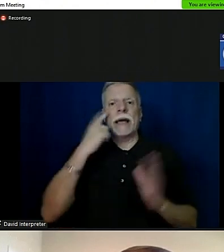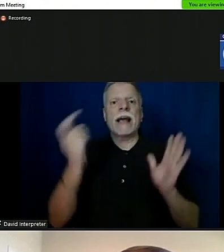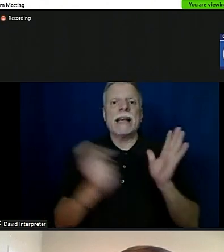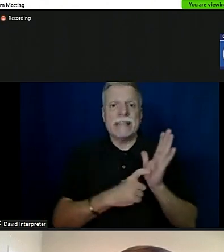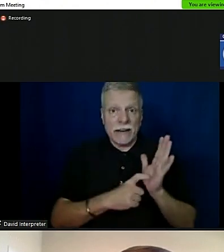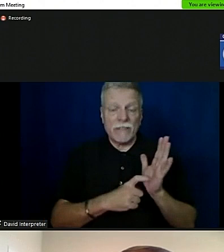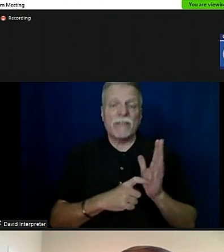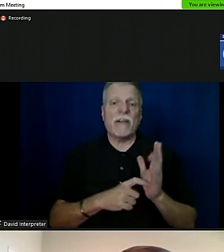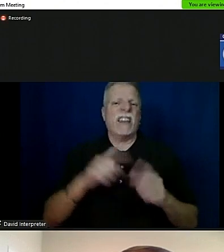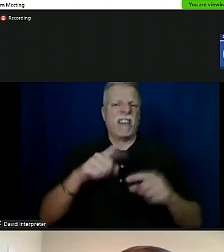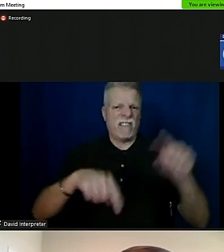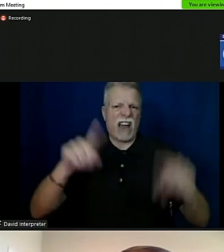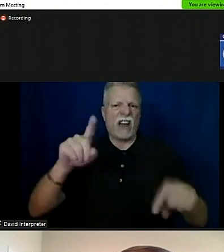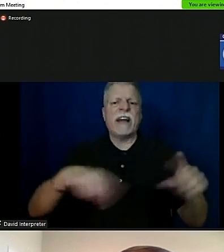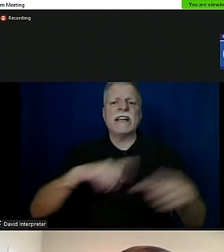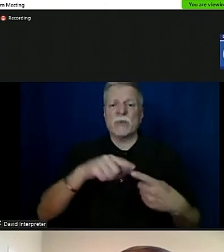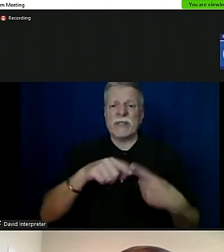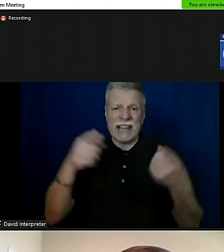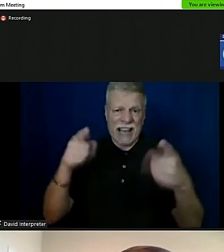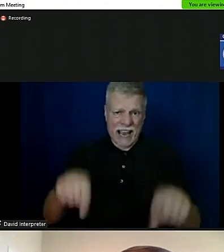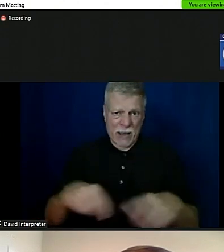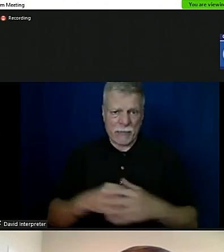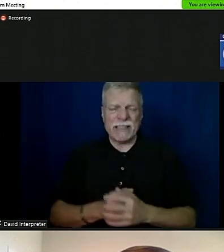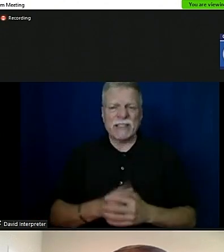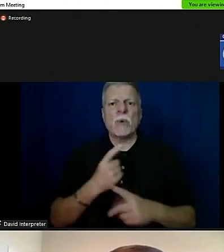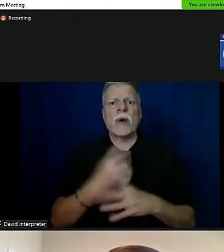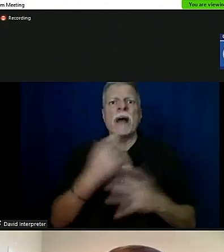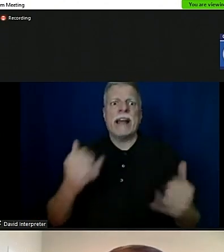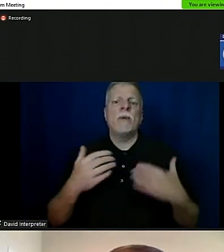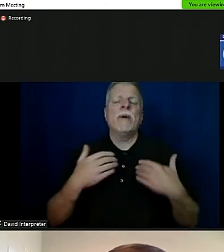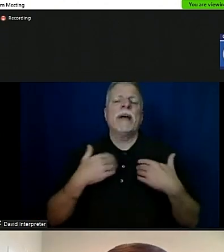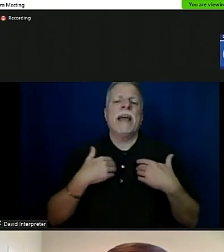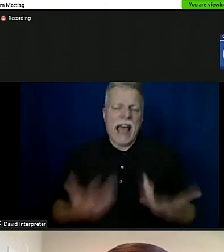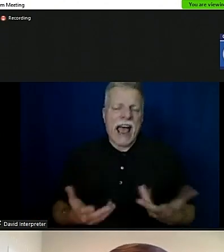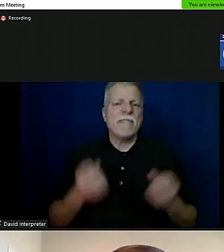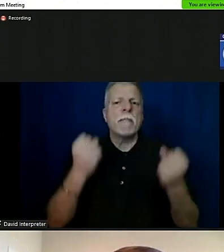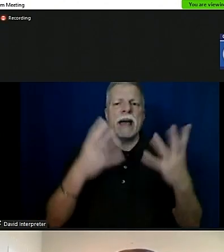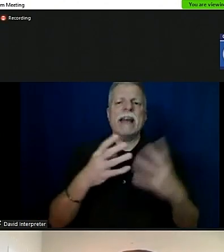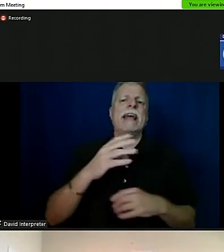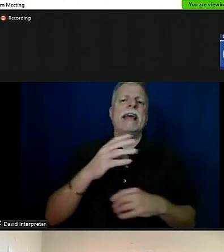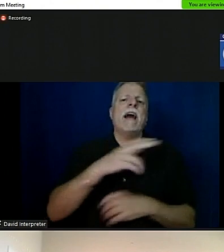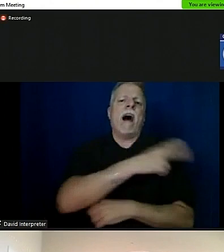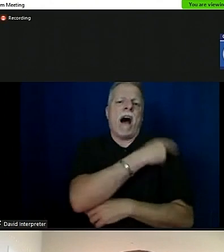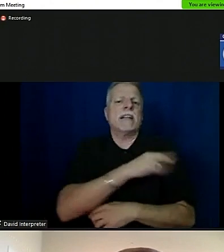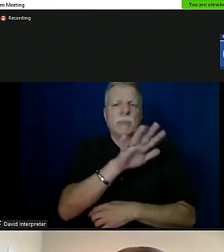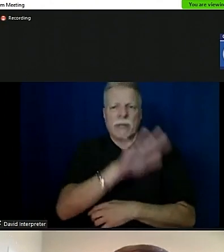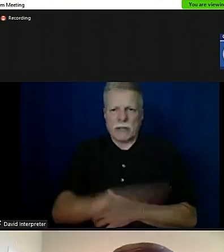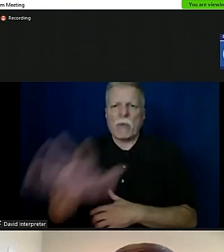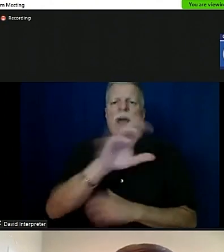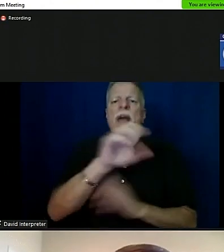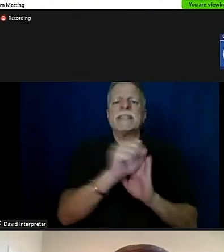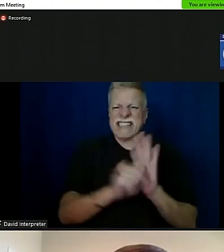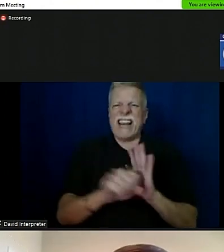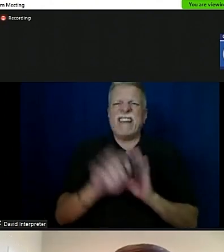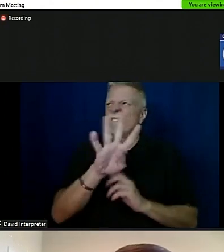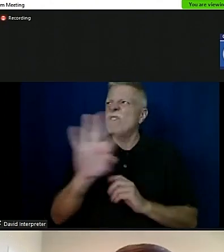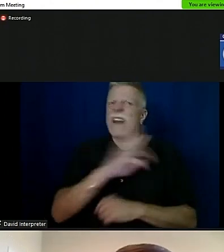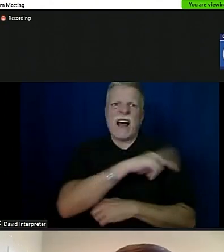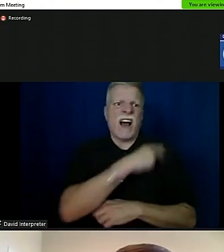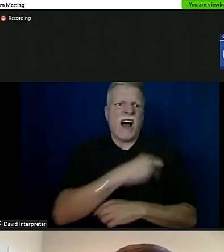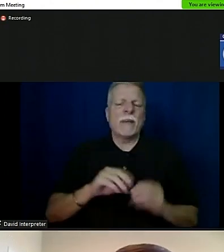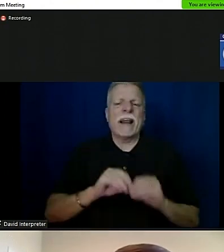right now we have a number of 14, I believe, hospitals across the state that are submitting samples to our laboratory on a